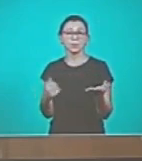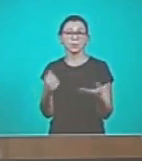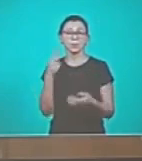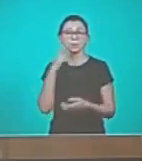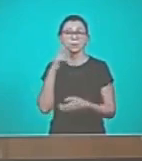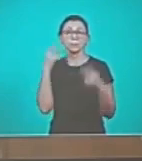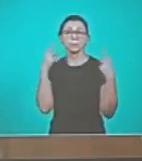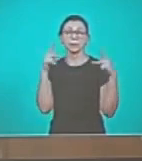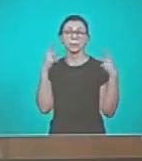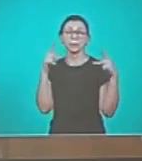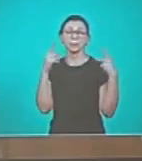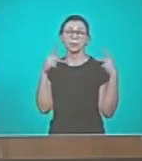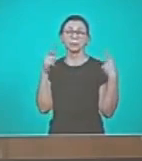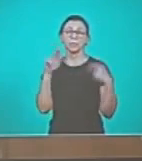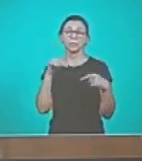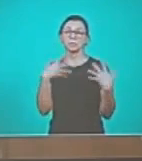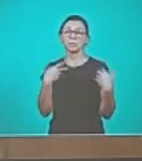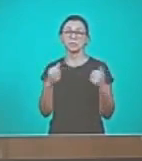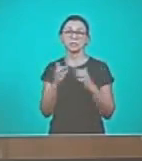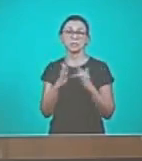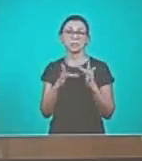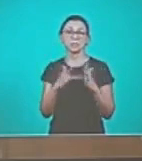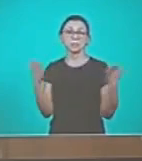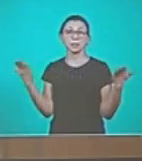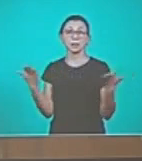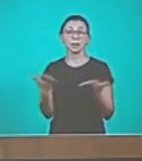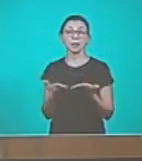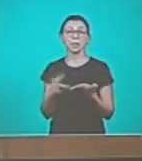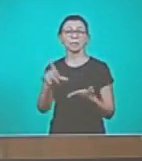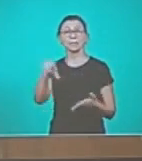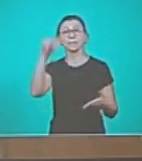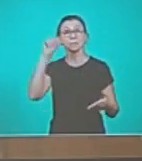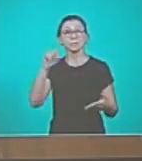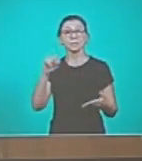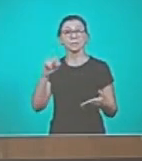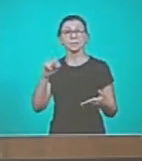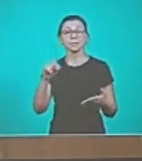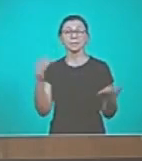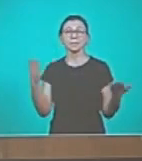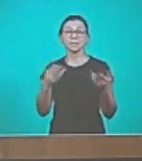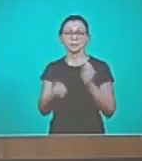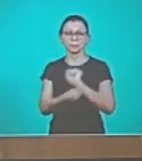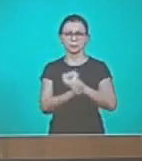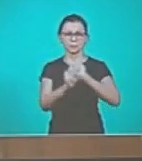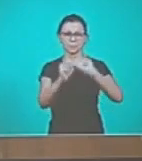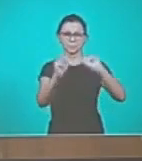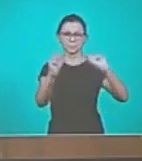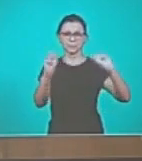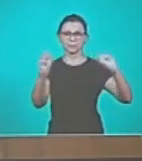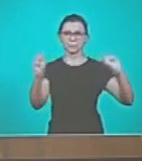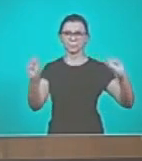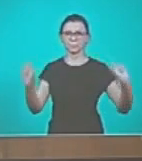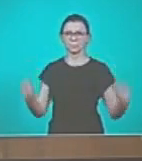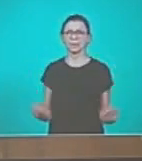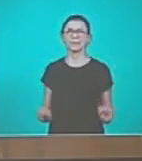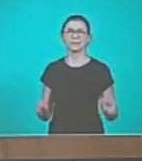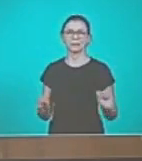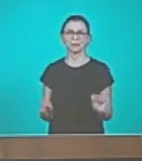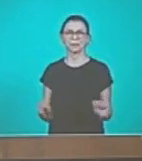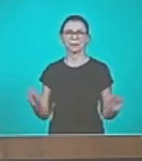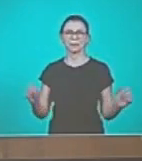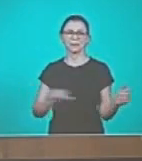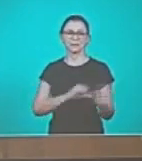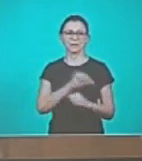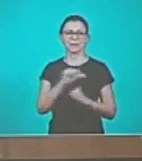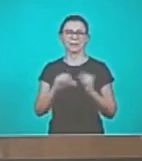but one day when he went to a Sunday school and the Holy Spirit spoke to him, broke the barriers, the wall